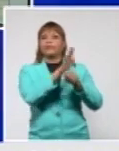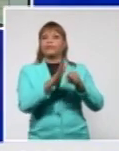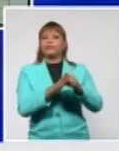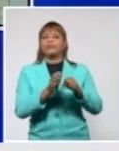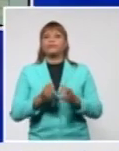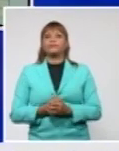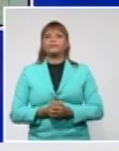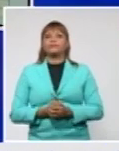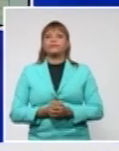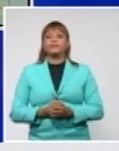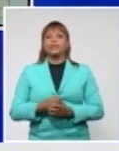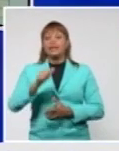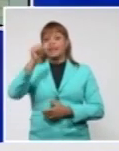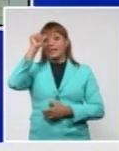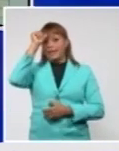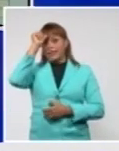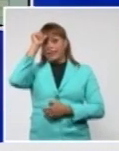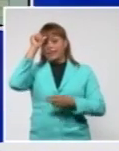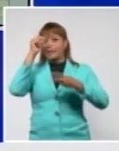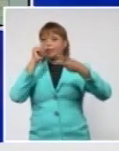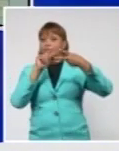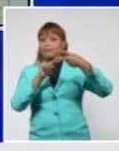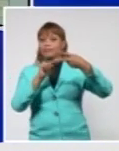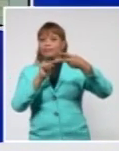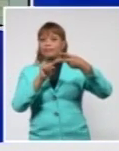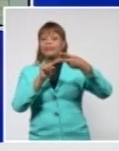6,979,423 cases and